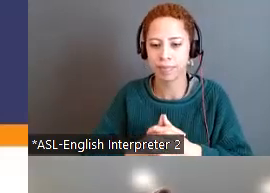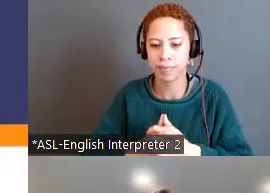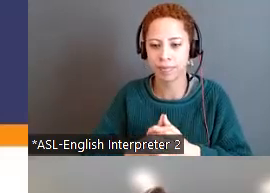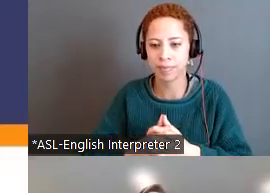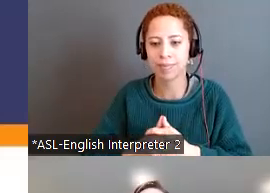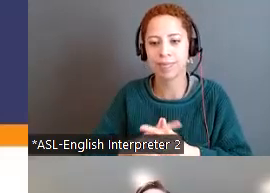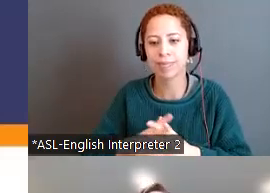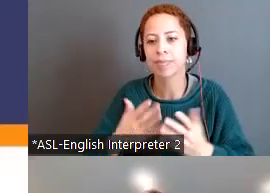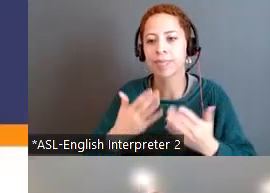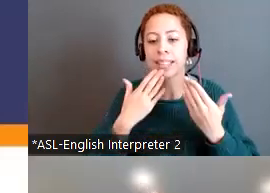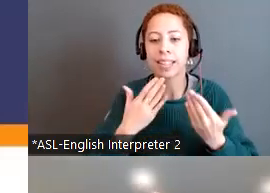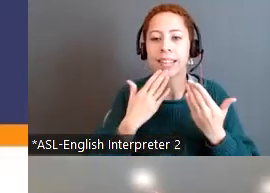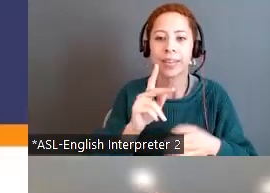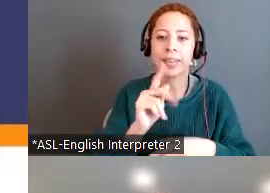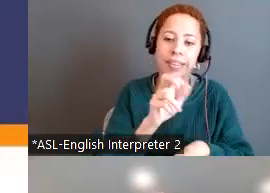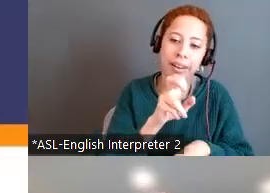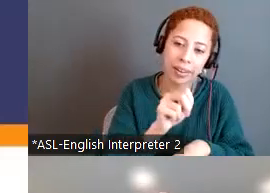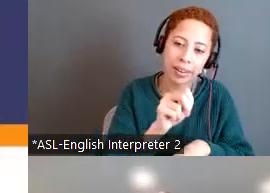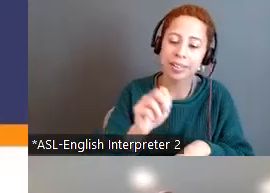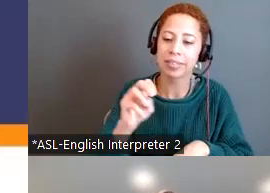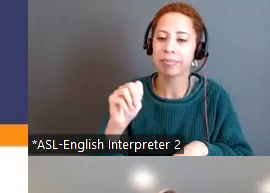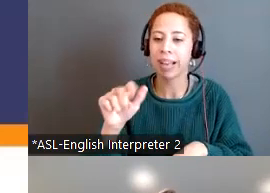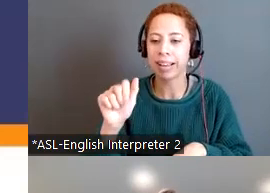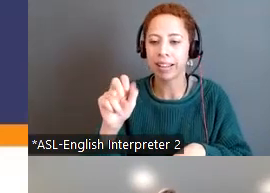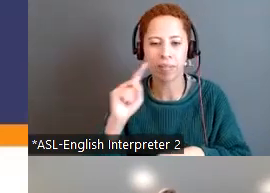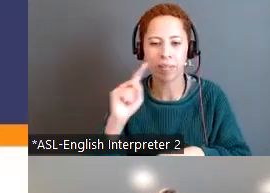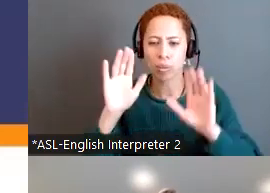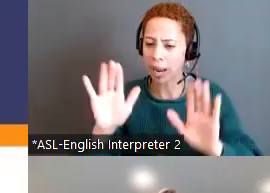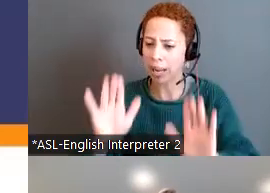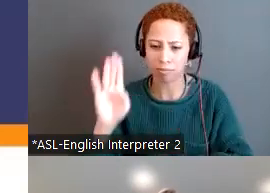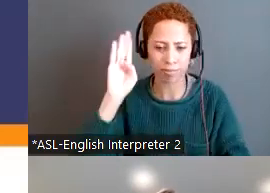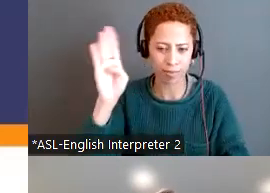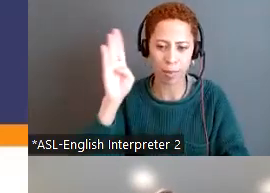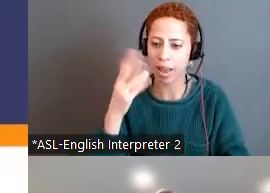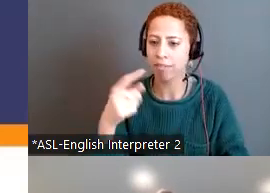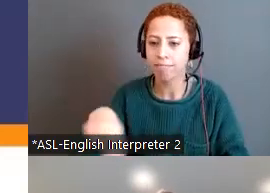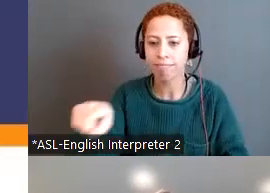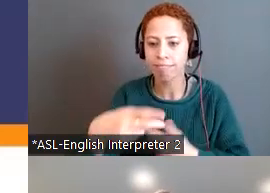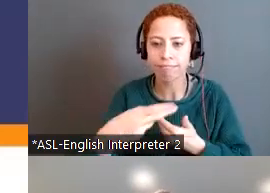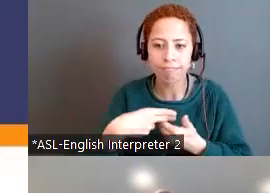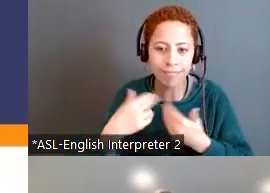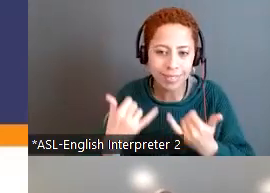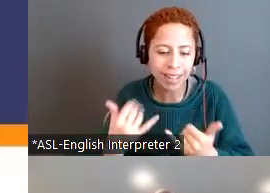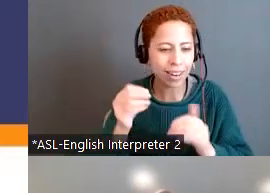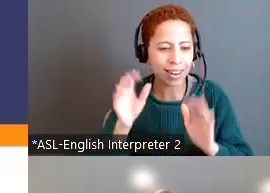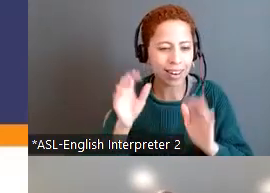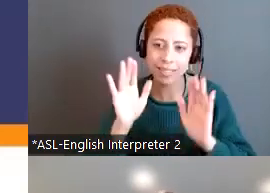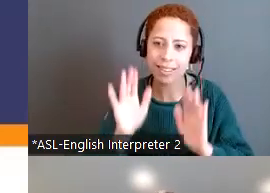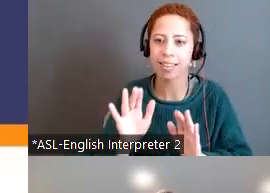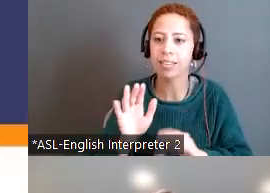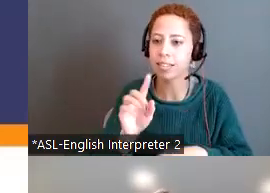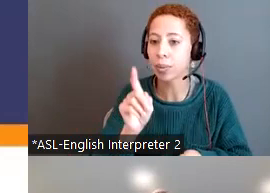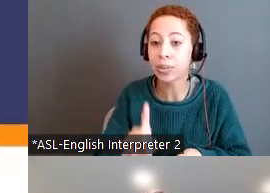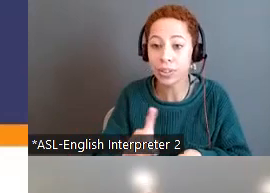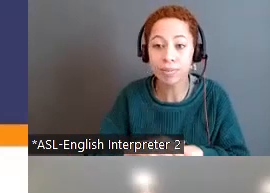Thank you, Karen. Thank you, Megan, and for an excellent presentation and for everyone's participation and excellent questions.